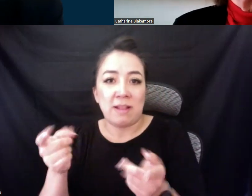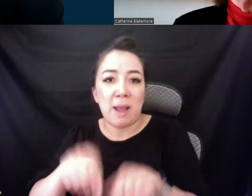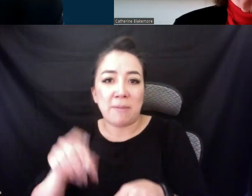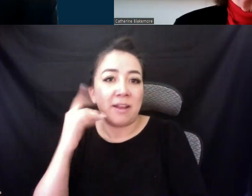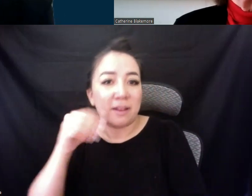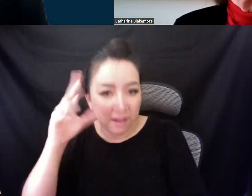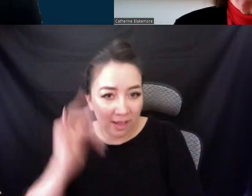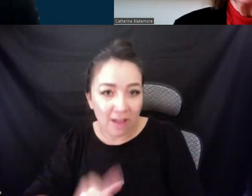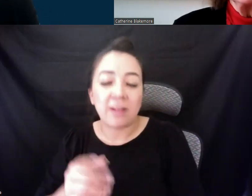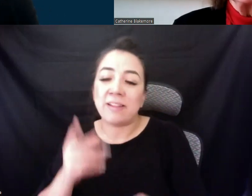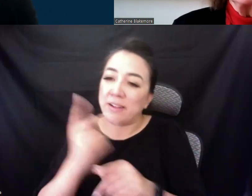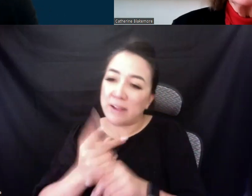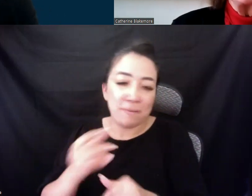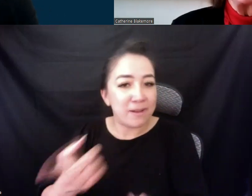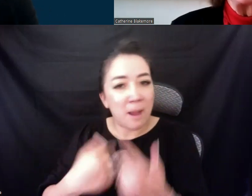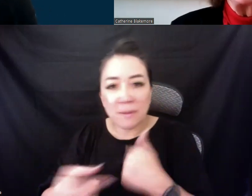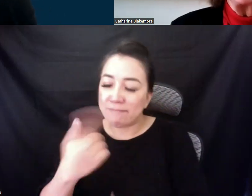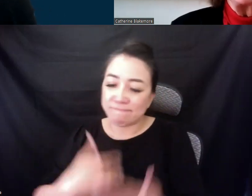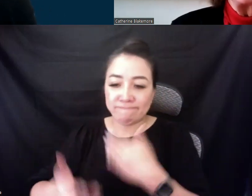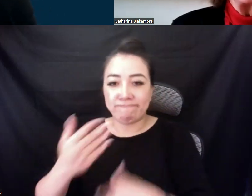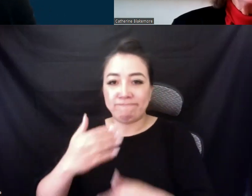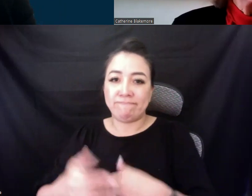keep it coming. Keep it coming.